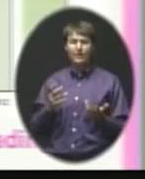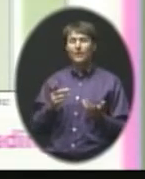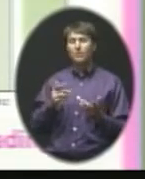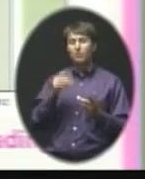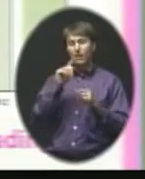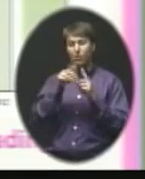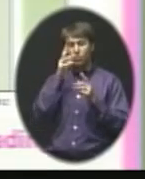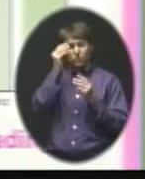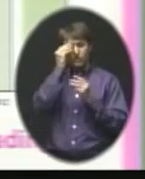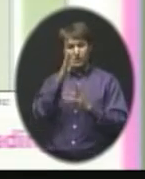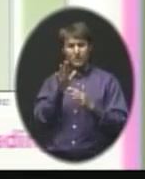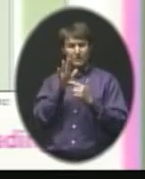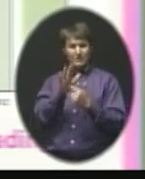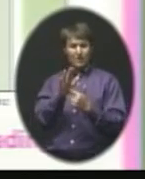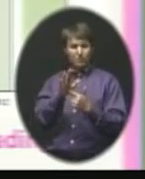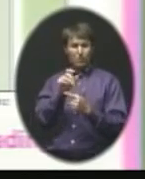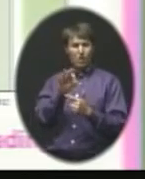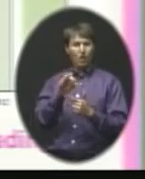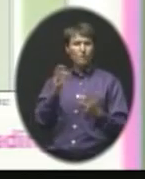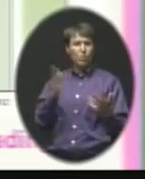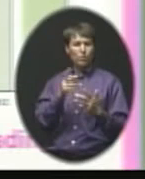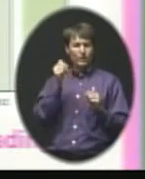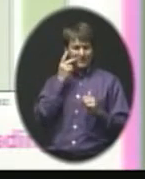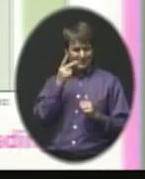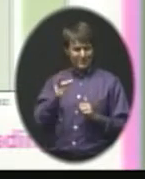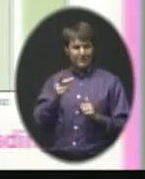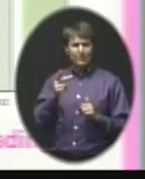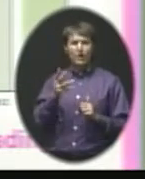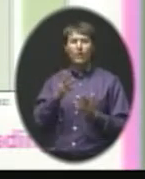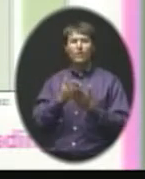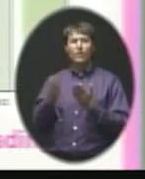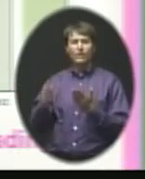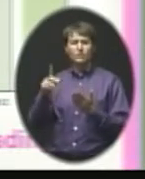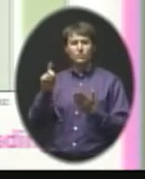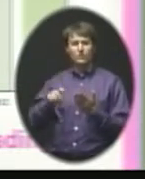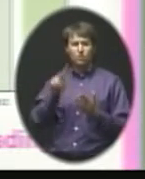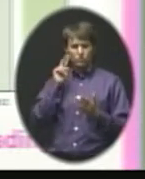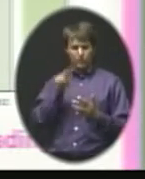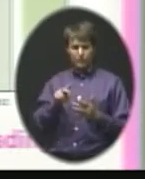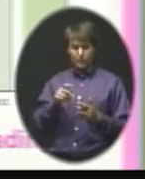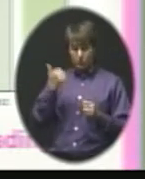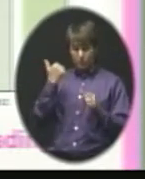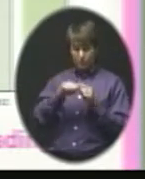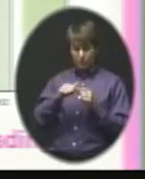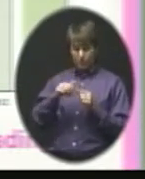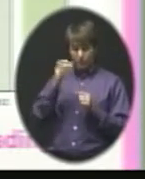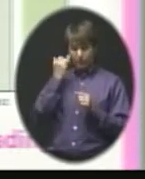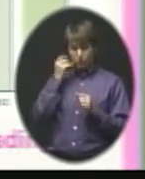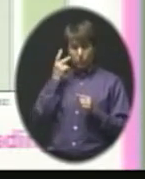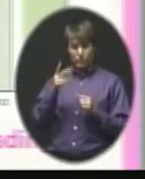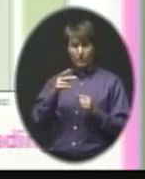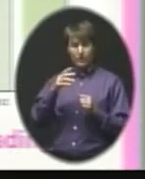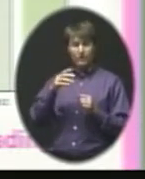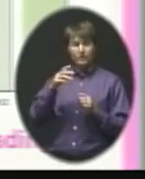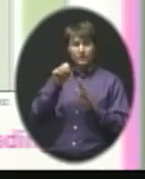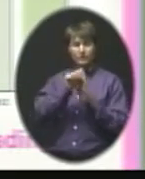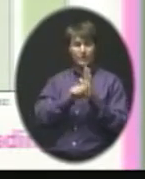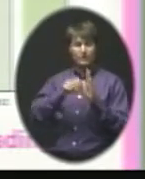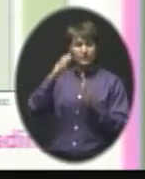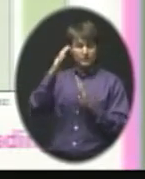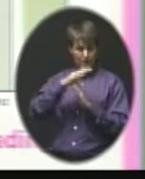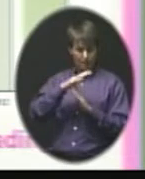share with you the example of what we see and kind of what we need to look at. Remember, if we're looking at the state's highest, and in